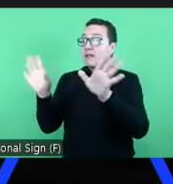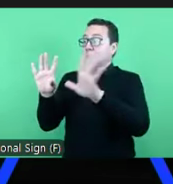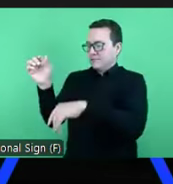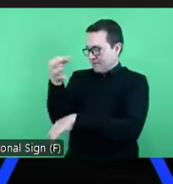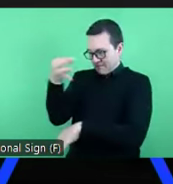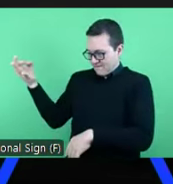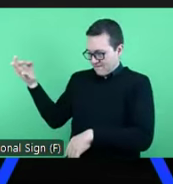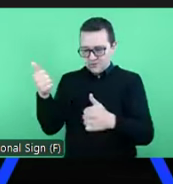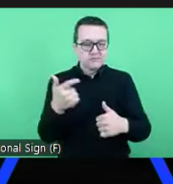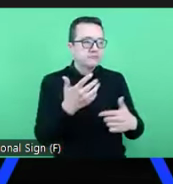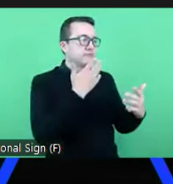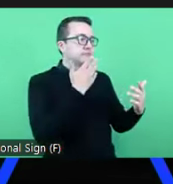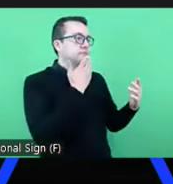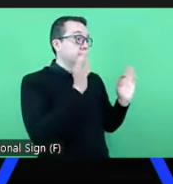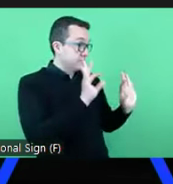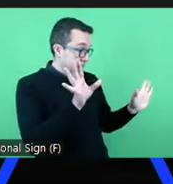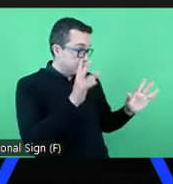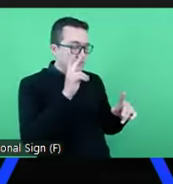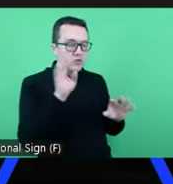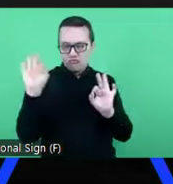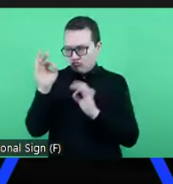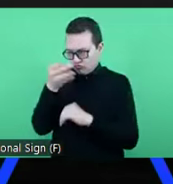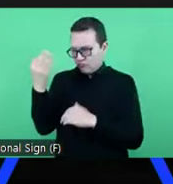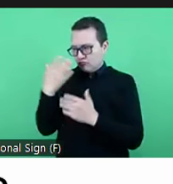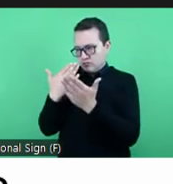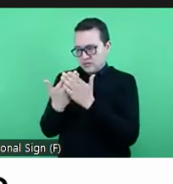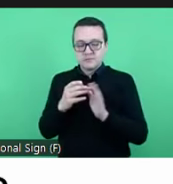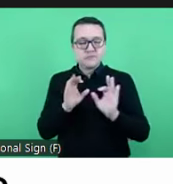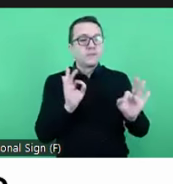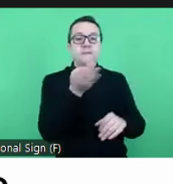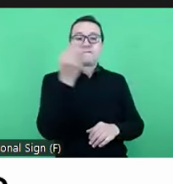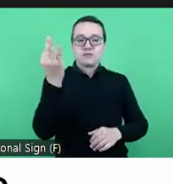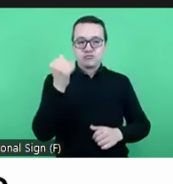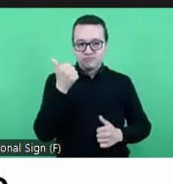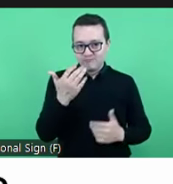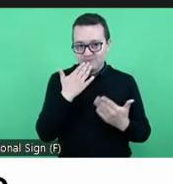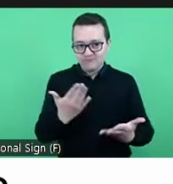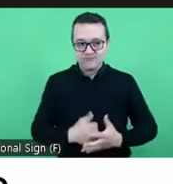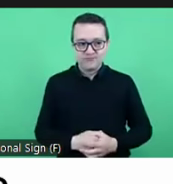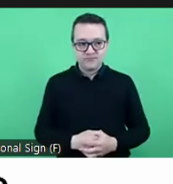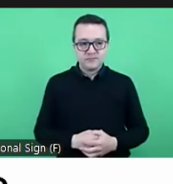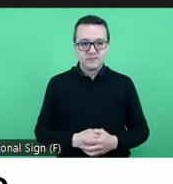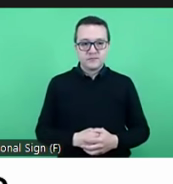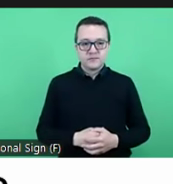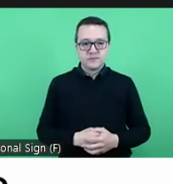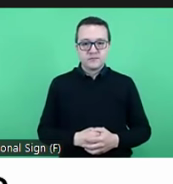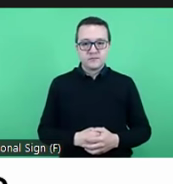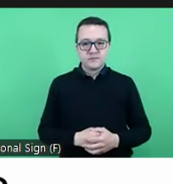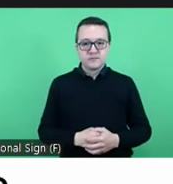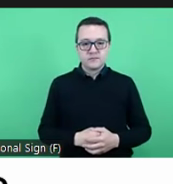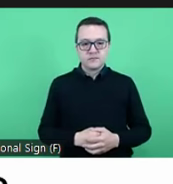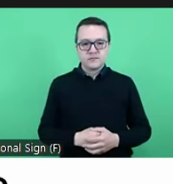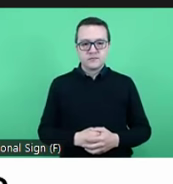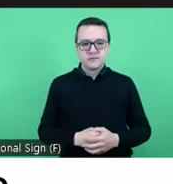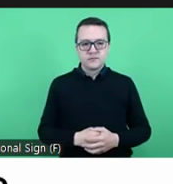Okay, Perfecto, María, perfect. muchísimas gracias. Perfect. Perfeito, eu que agradeço. Oh, this is great. Bom, Thank you so então much. vamos lá.